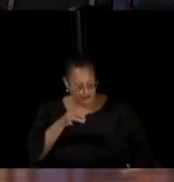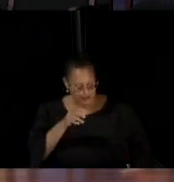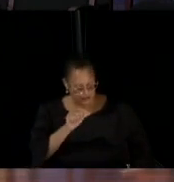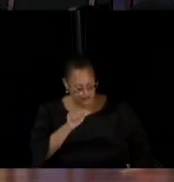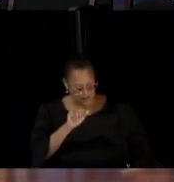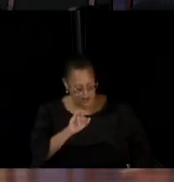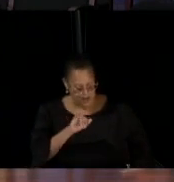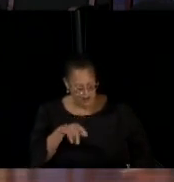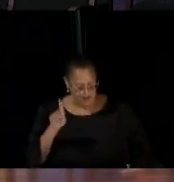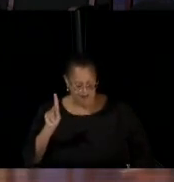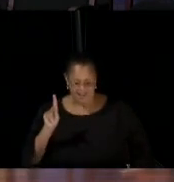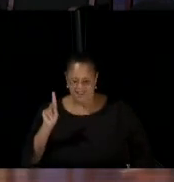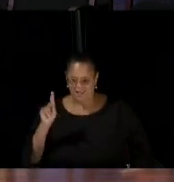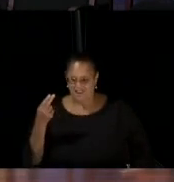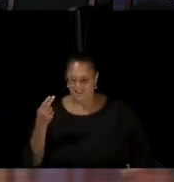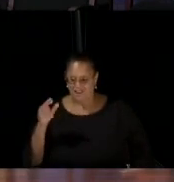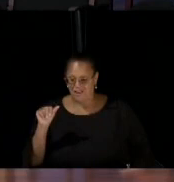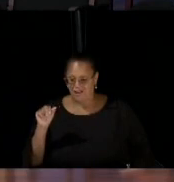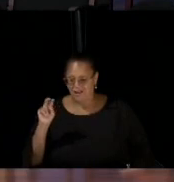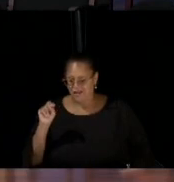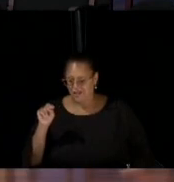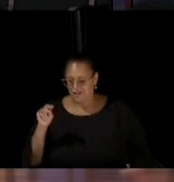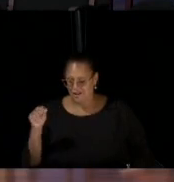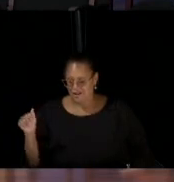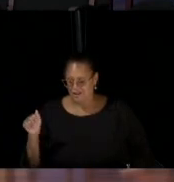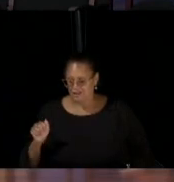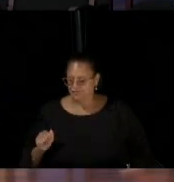Jay Khanna.